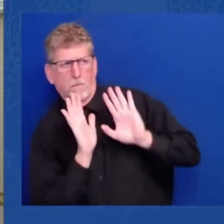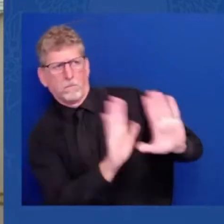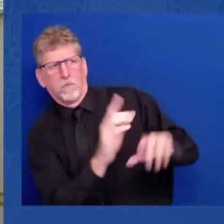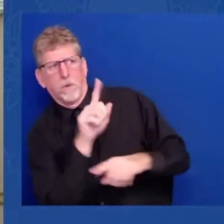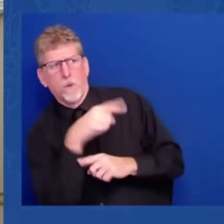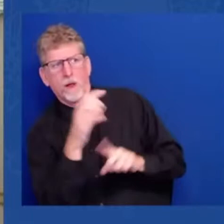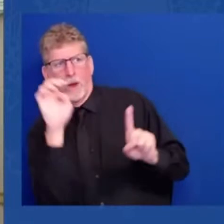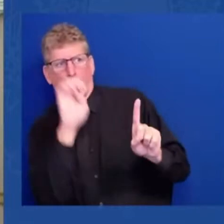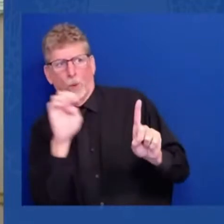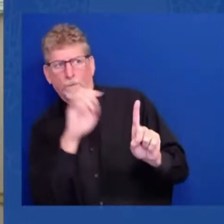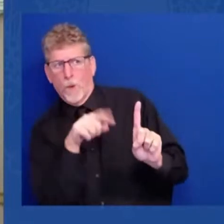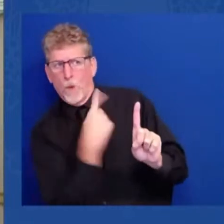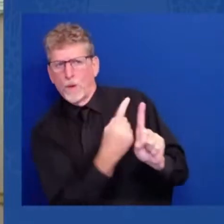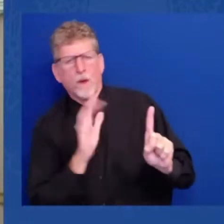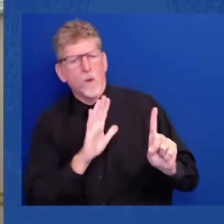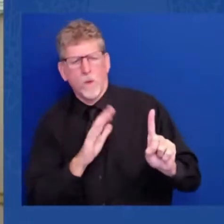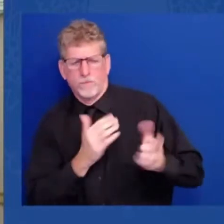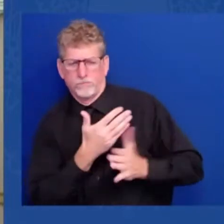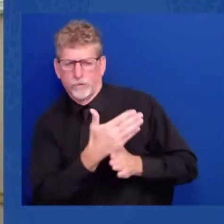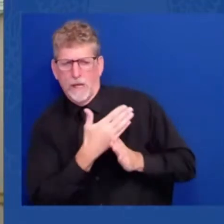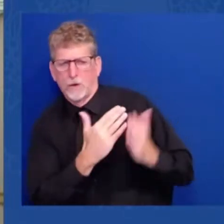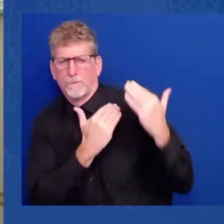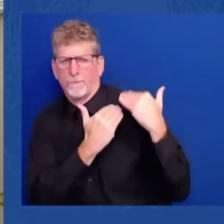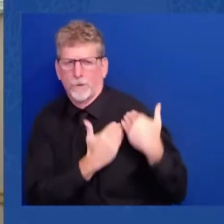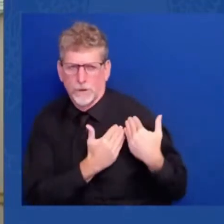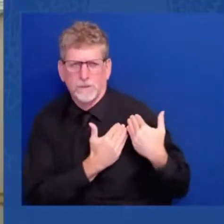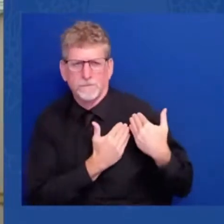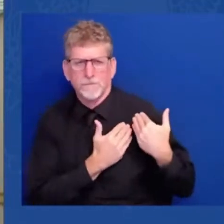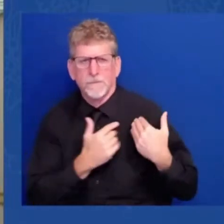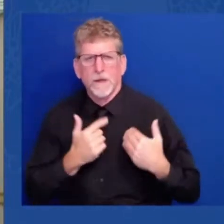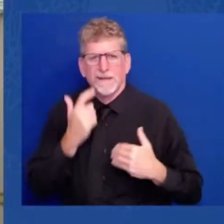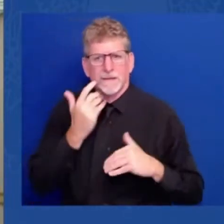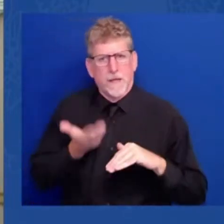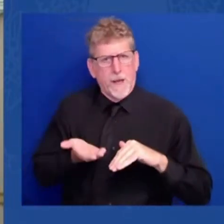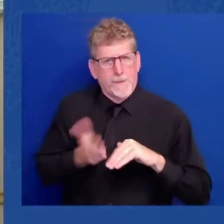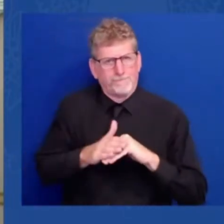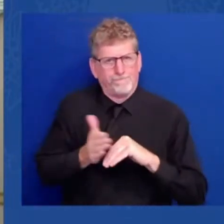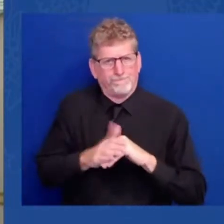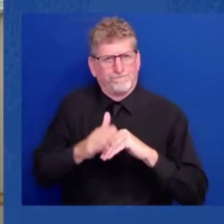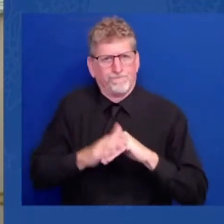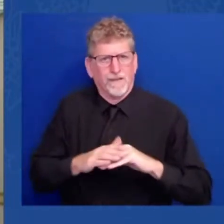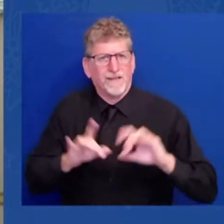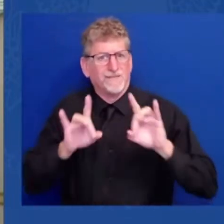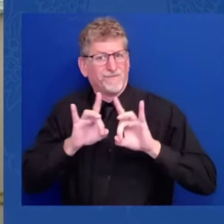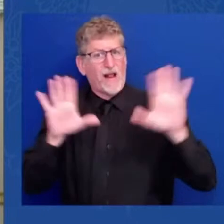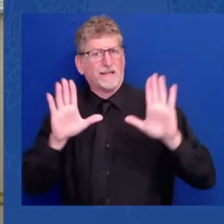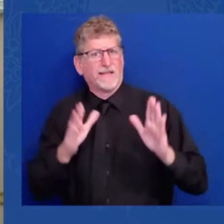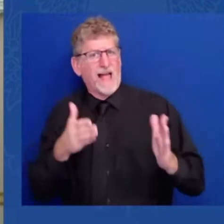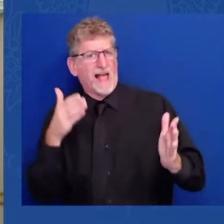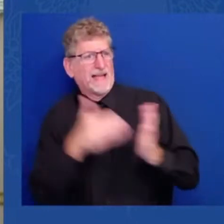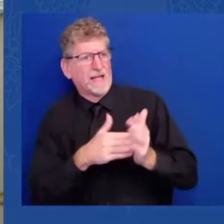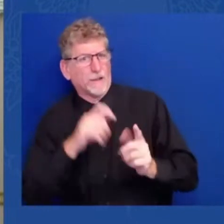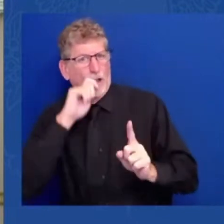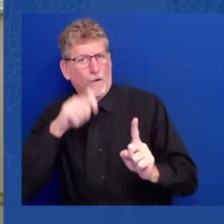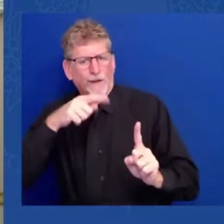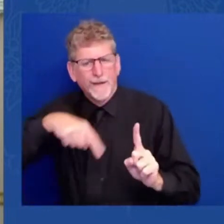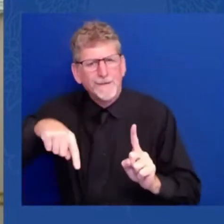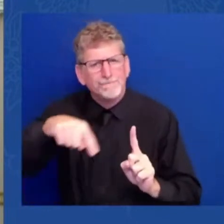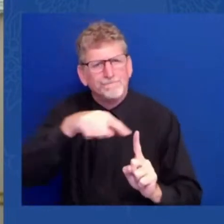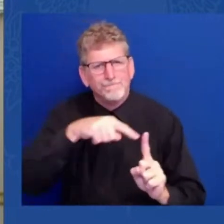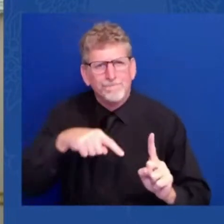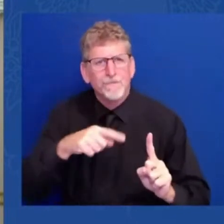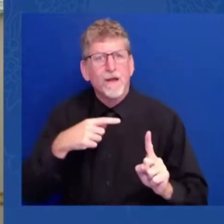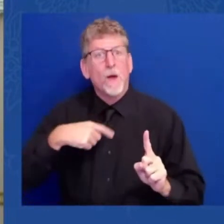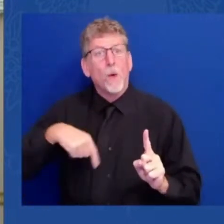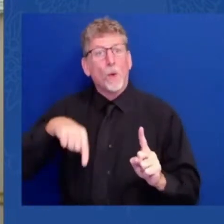Ukraine and the steps that we're going to take together with our allies and partners around the world to respond to this aggression. We